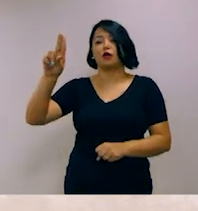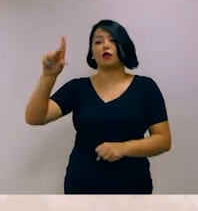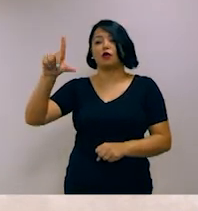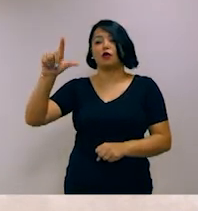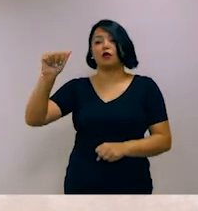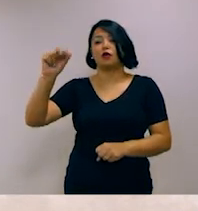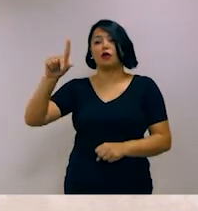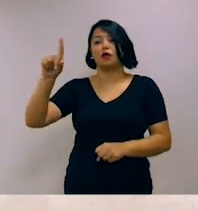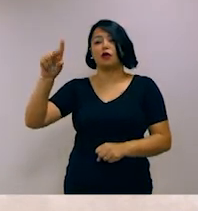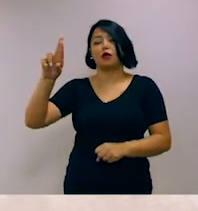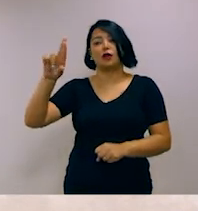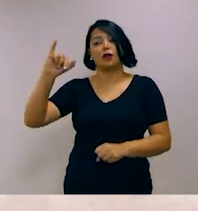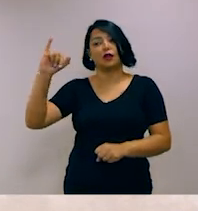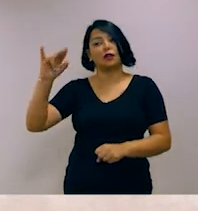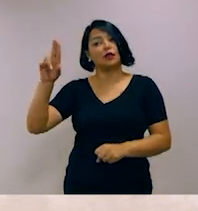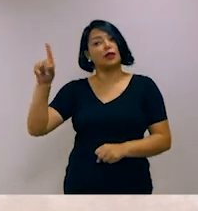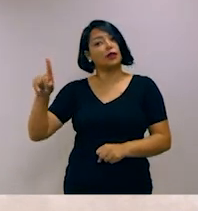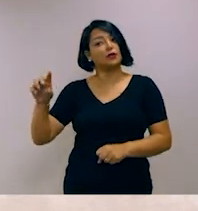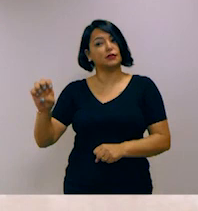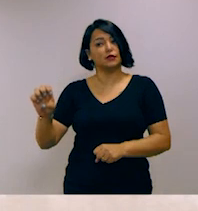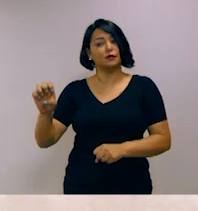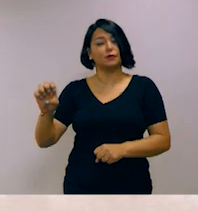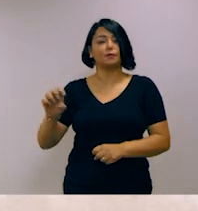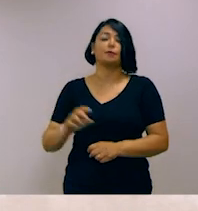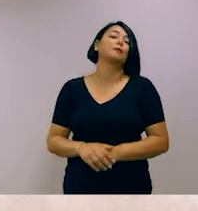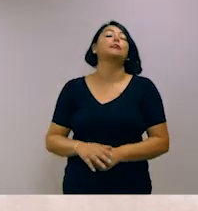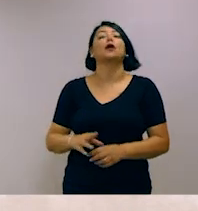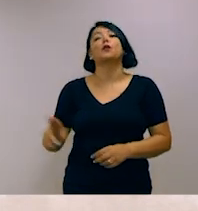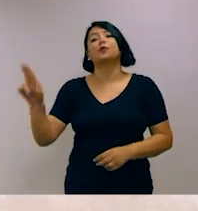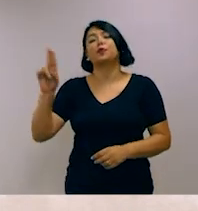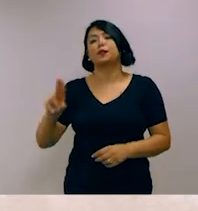a description, the reason why